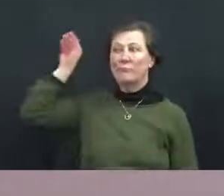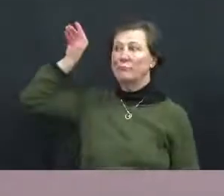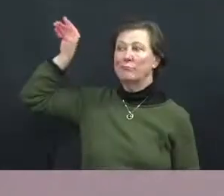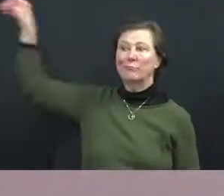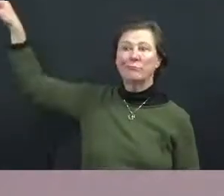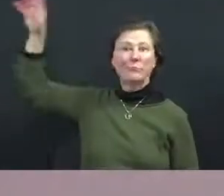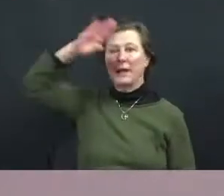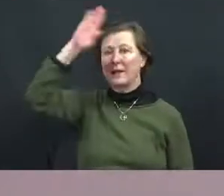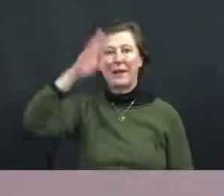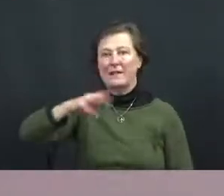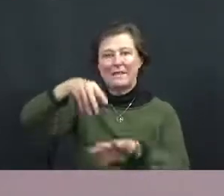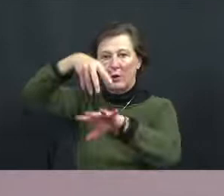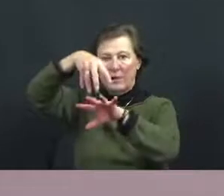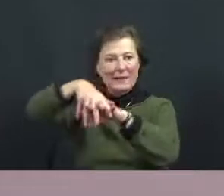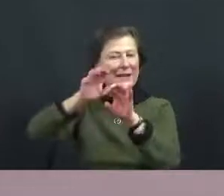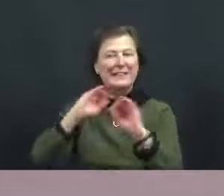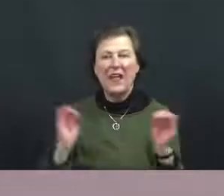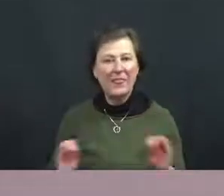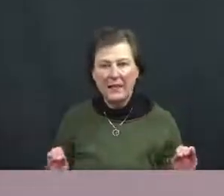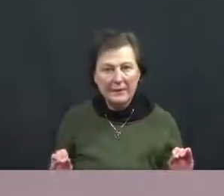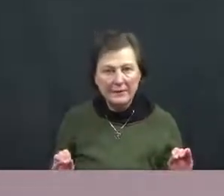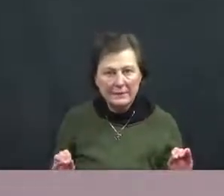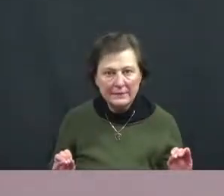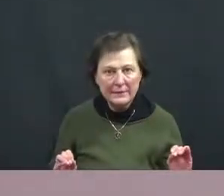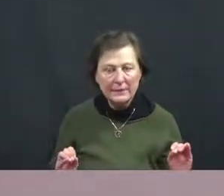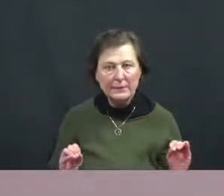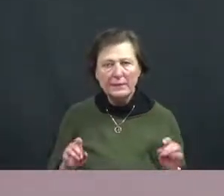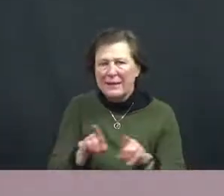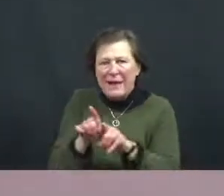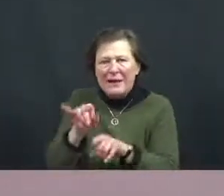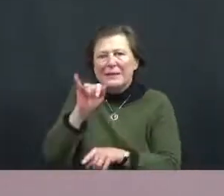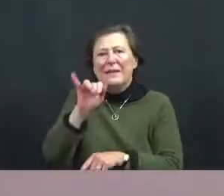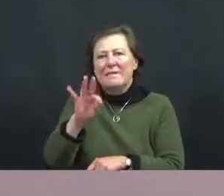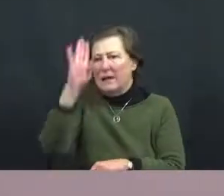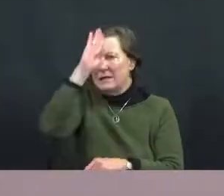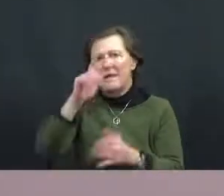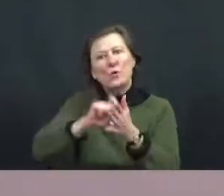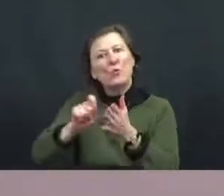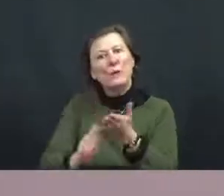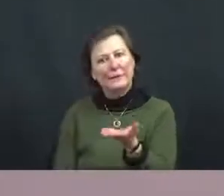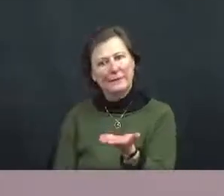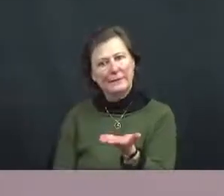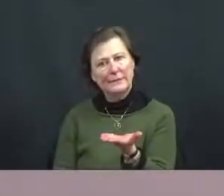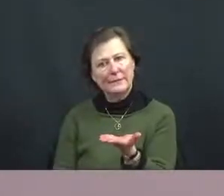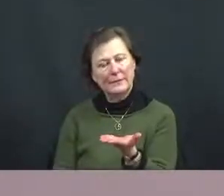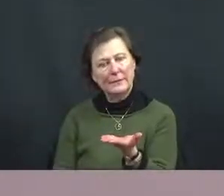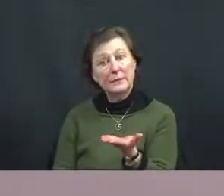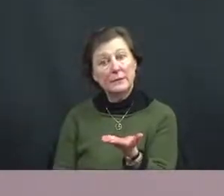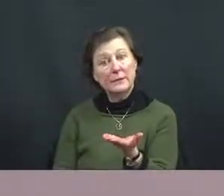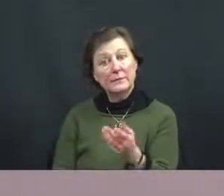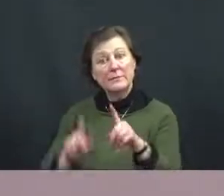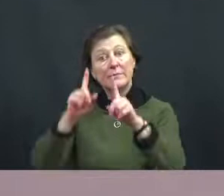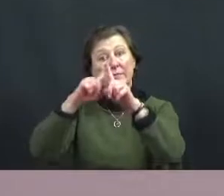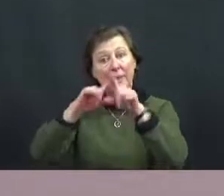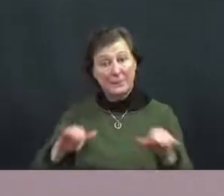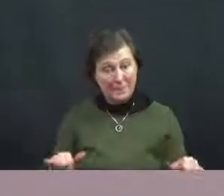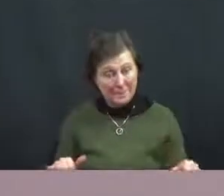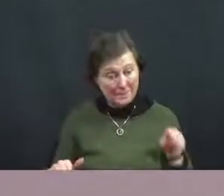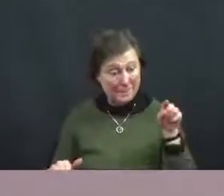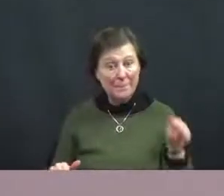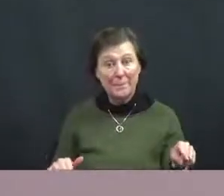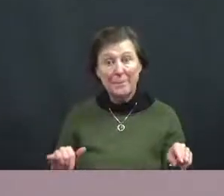never implemented any of it, nothing. It was as though it was never written. But in the meantime,